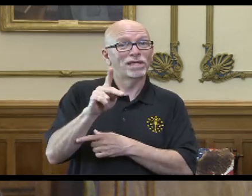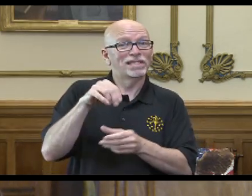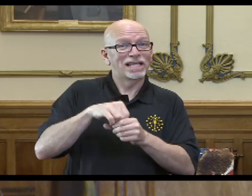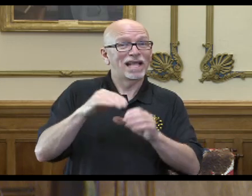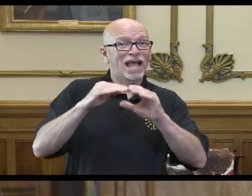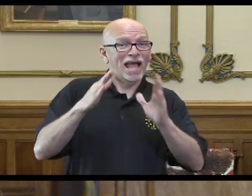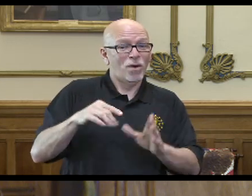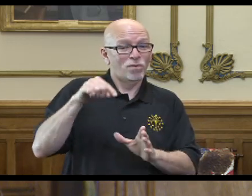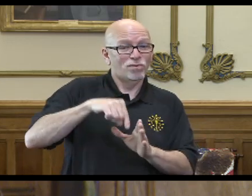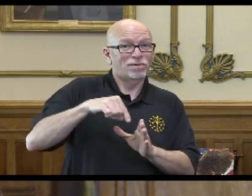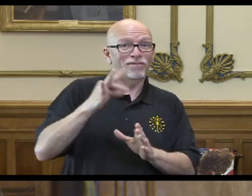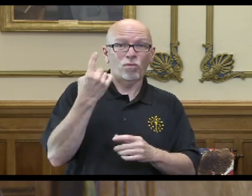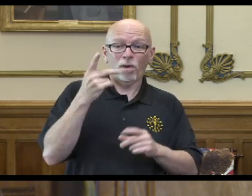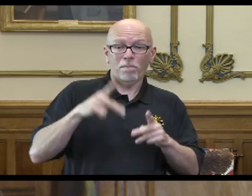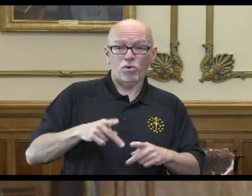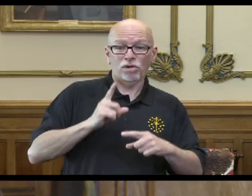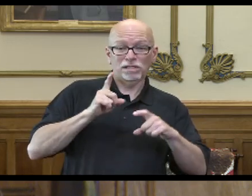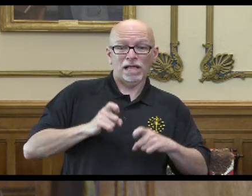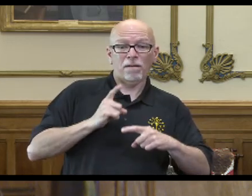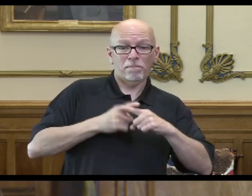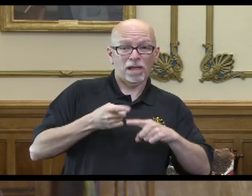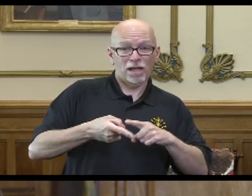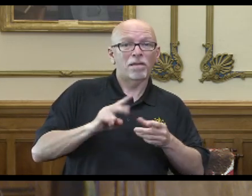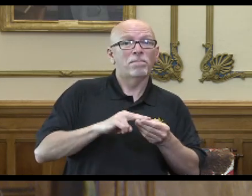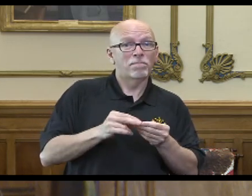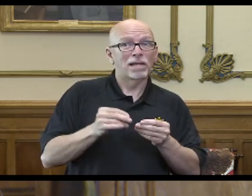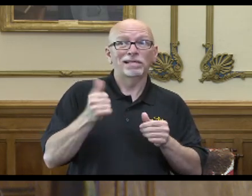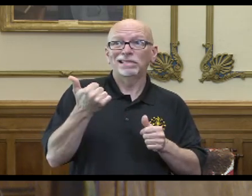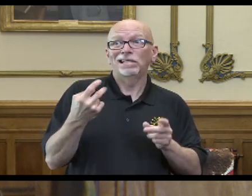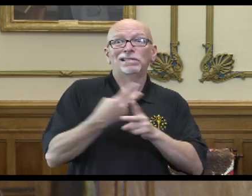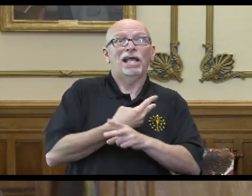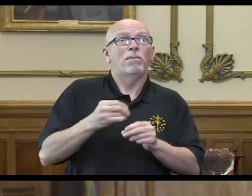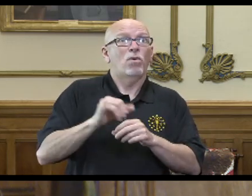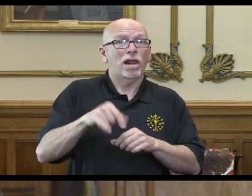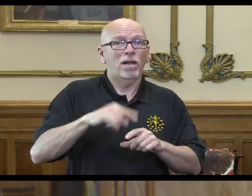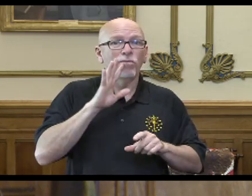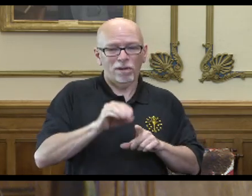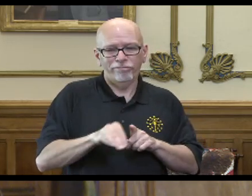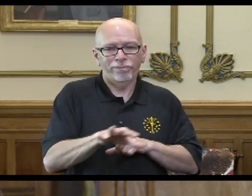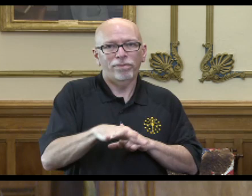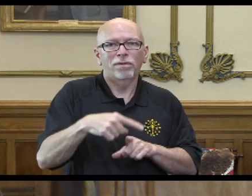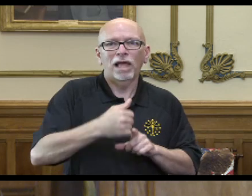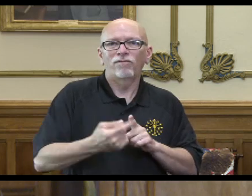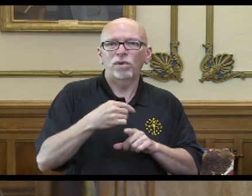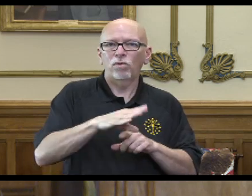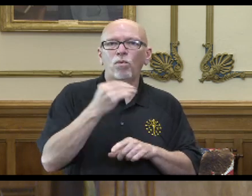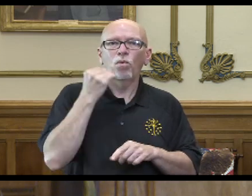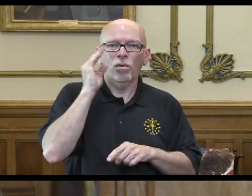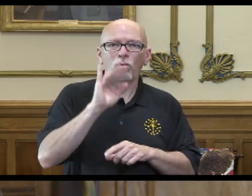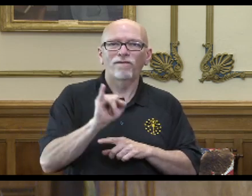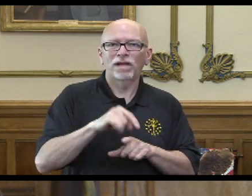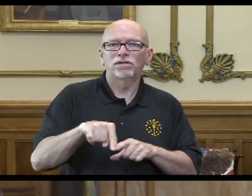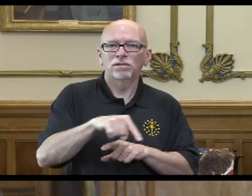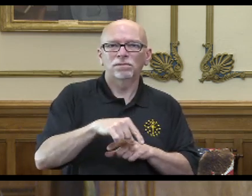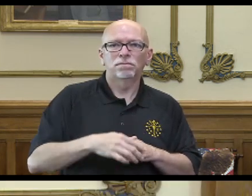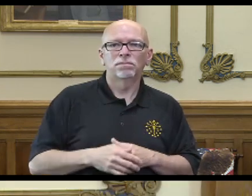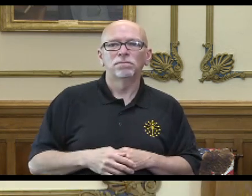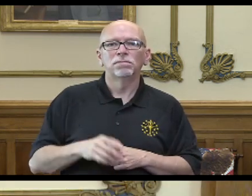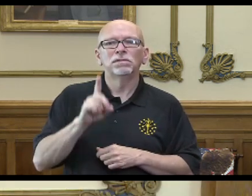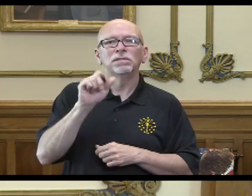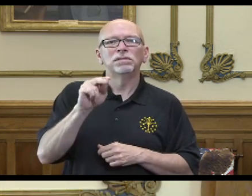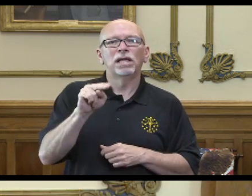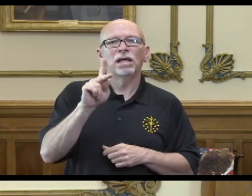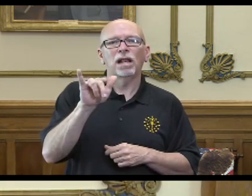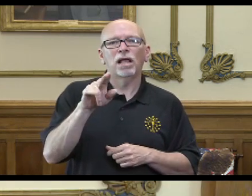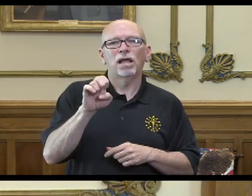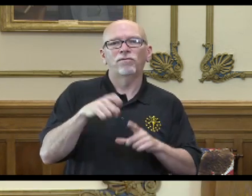home, if somebody's positive, there's a 10 times increased risk that you living in that same home will be infected. Dan